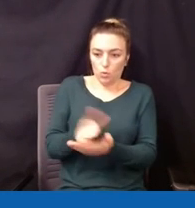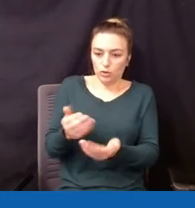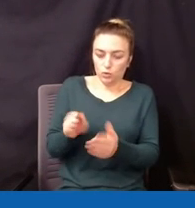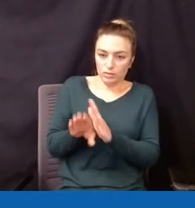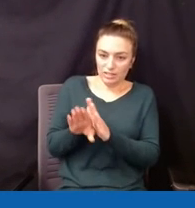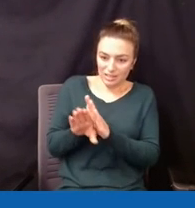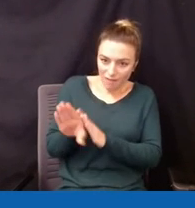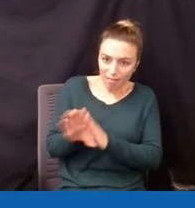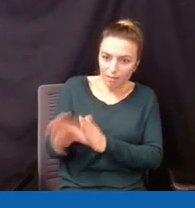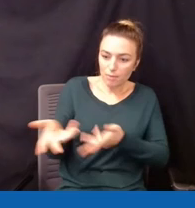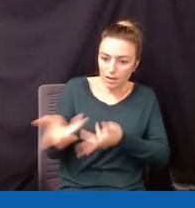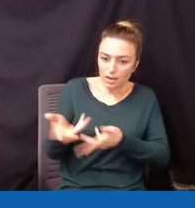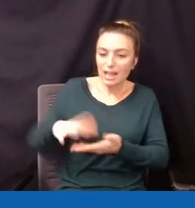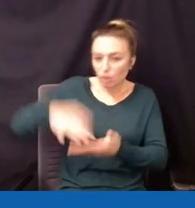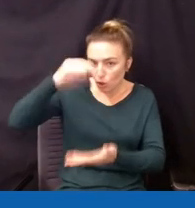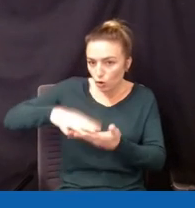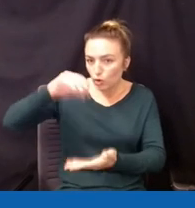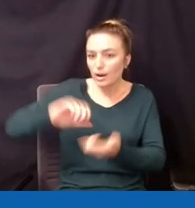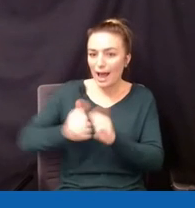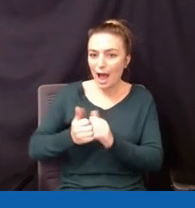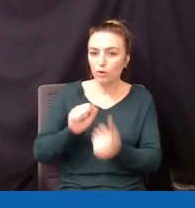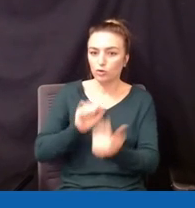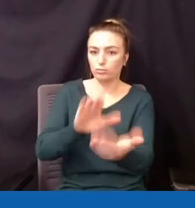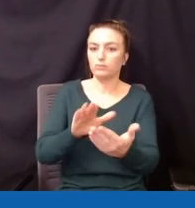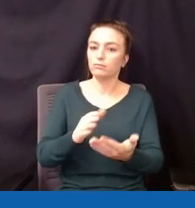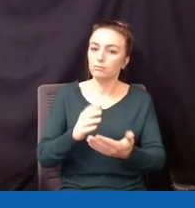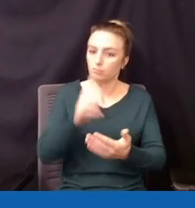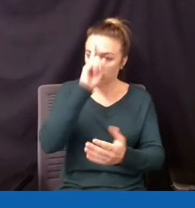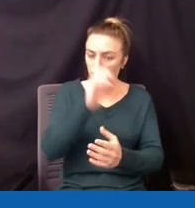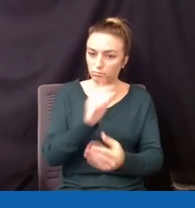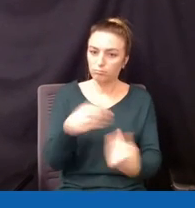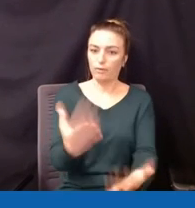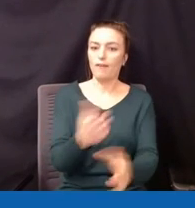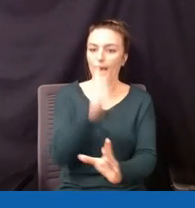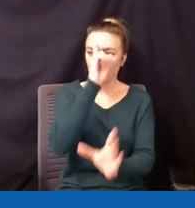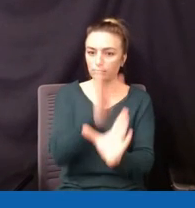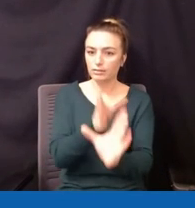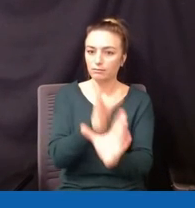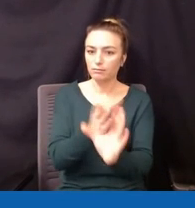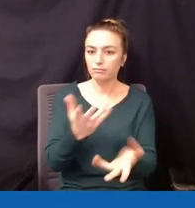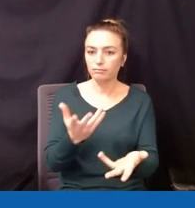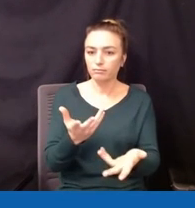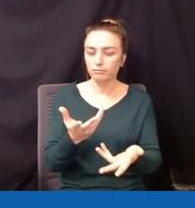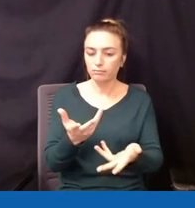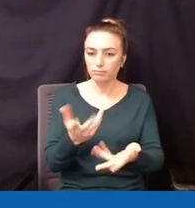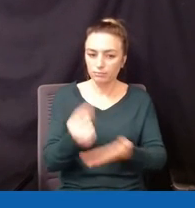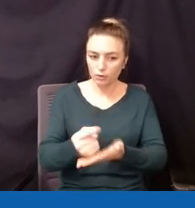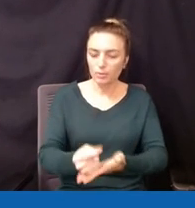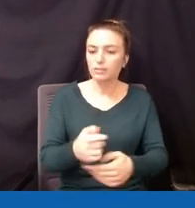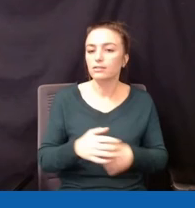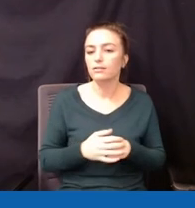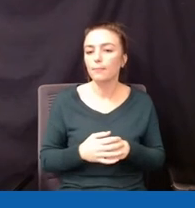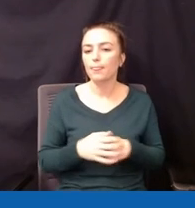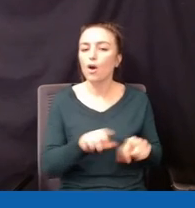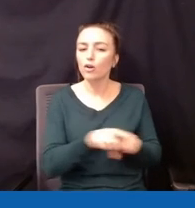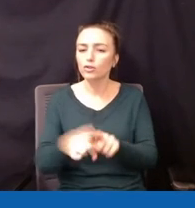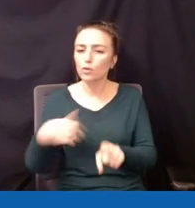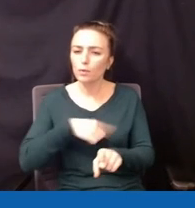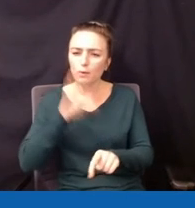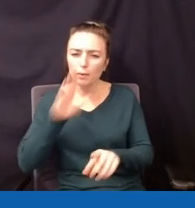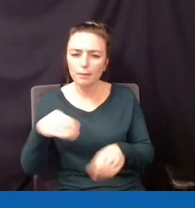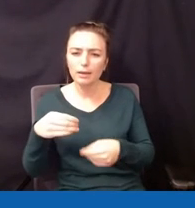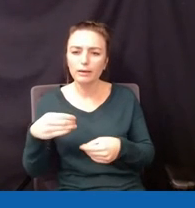this year, thanks to the Lone Star Prize, we will be rolling out community health worker depression care in